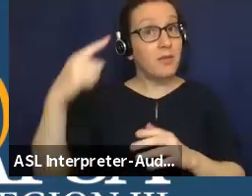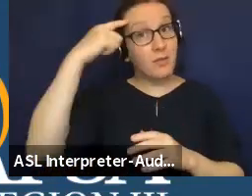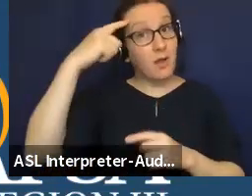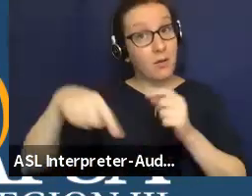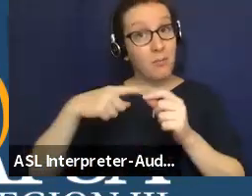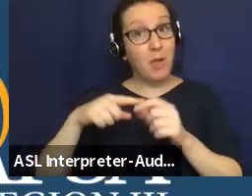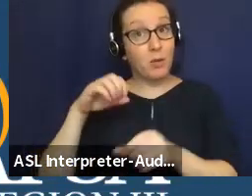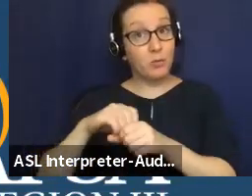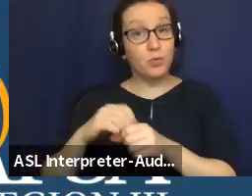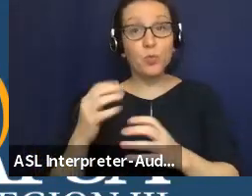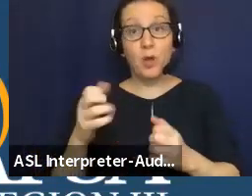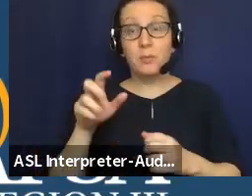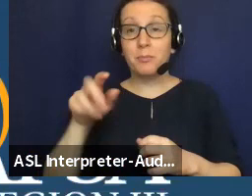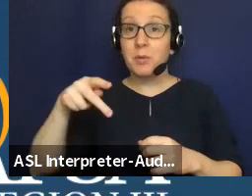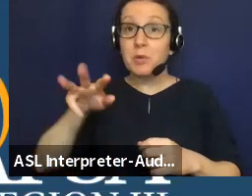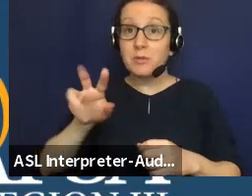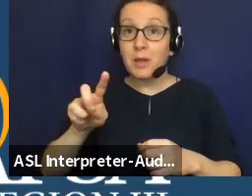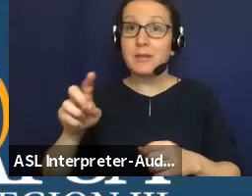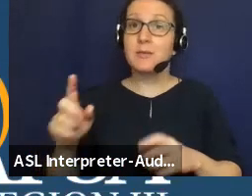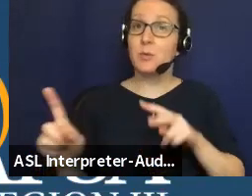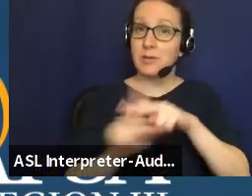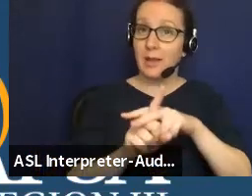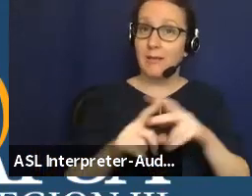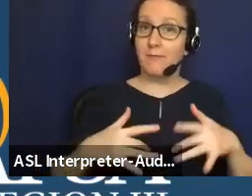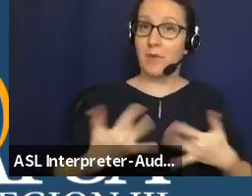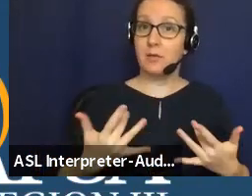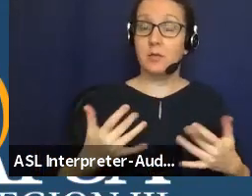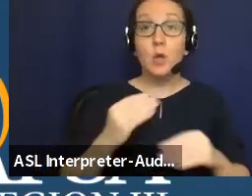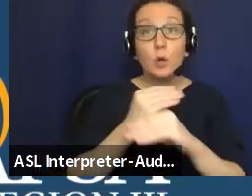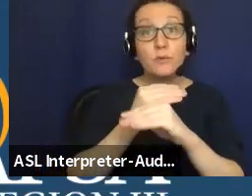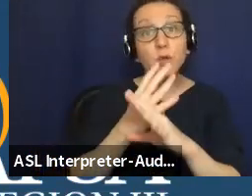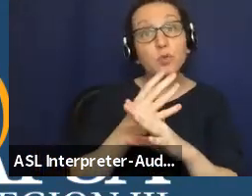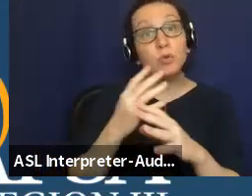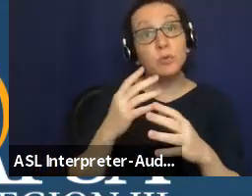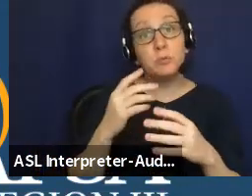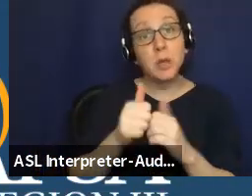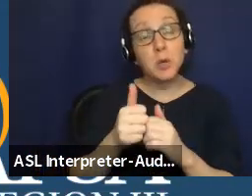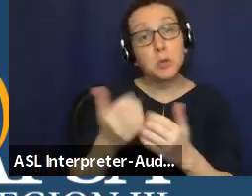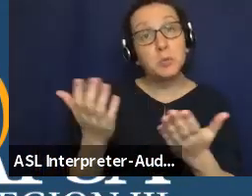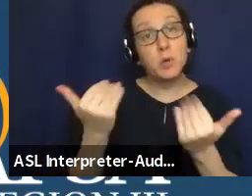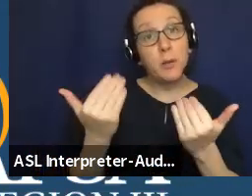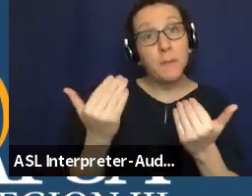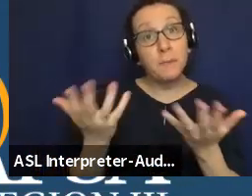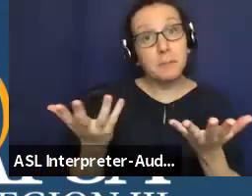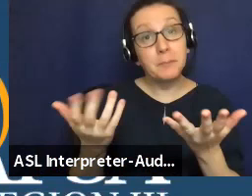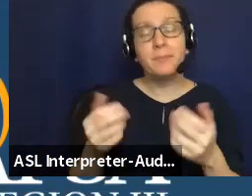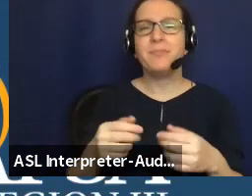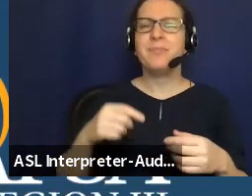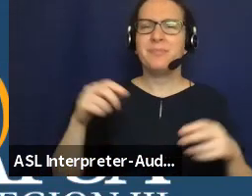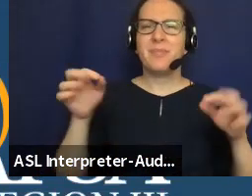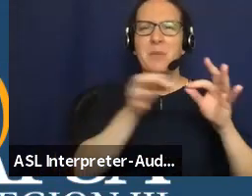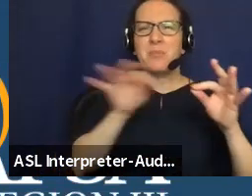event. So what does that look like in a virtual space? Some examples could be this event